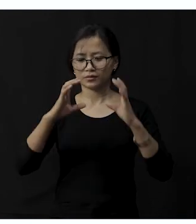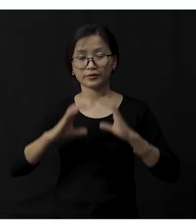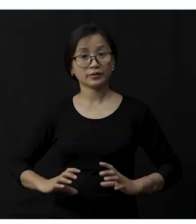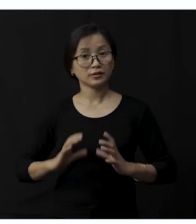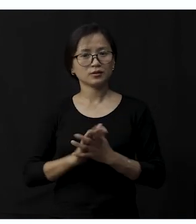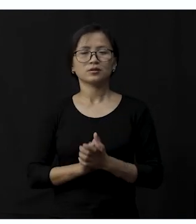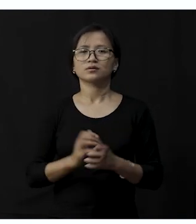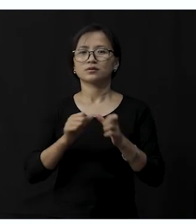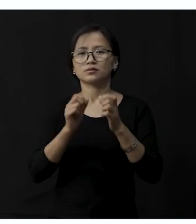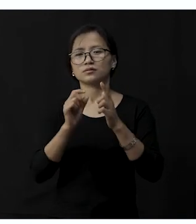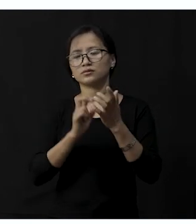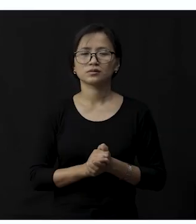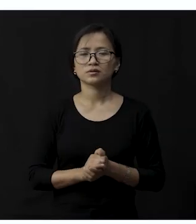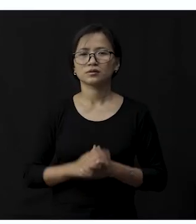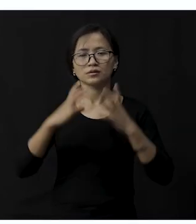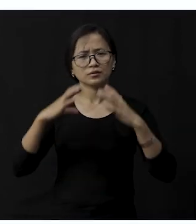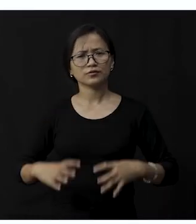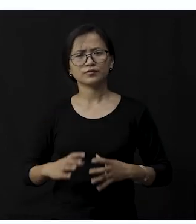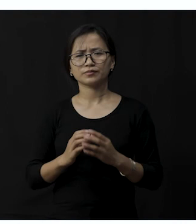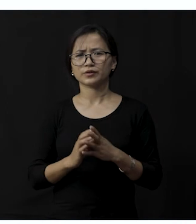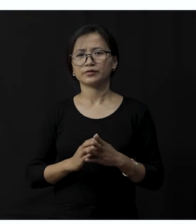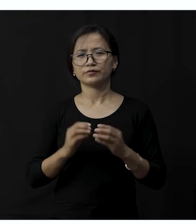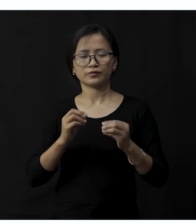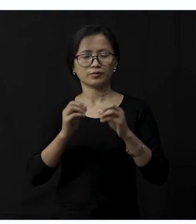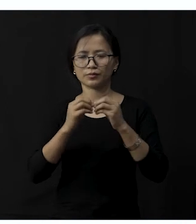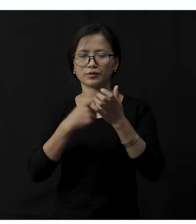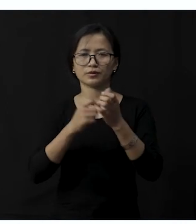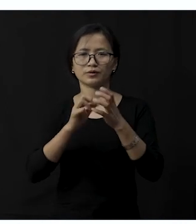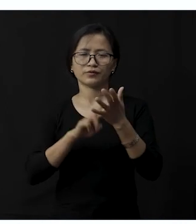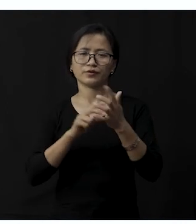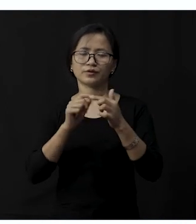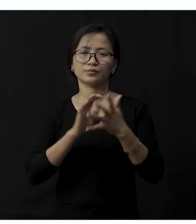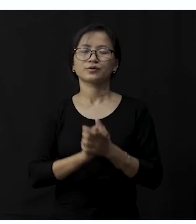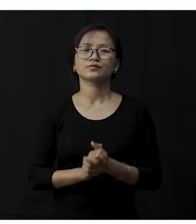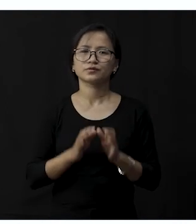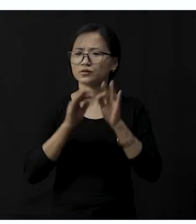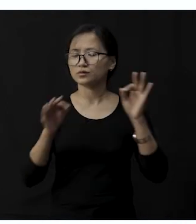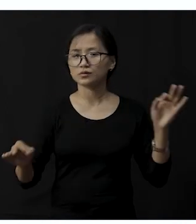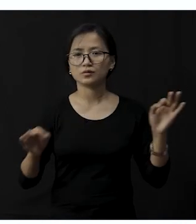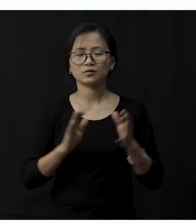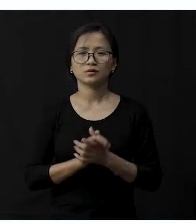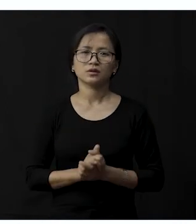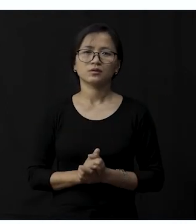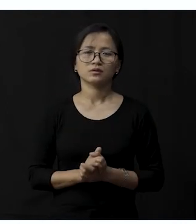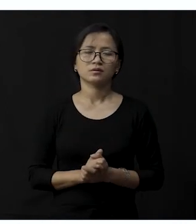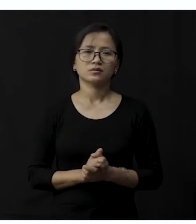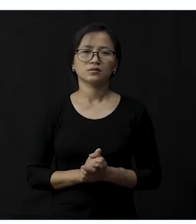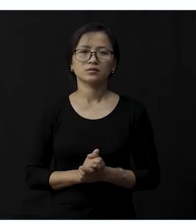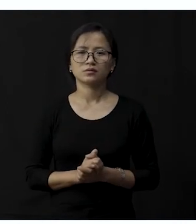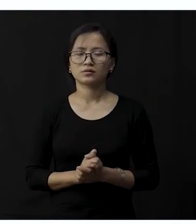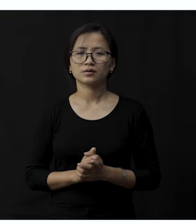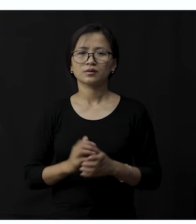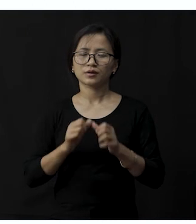adventurous. Maybe this character is brave. There's something that she's done in the story that I would say that she's brave.